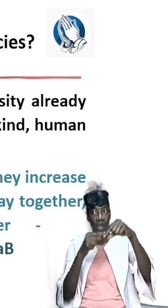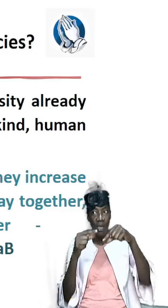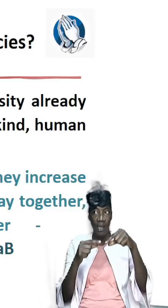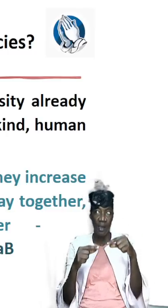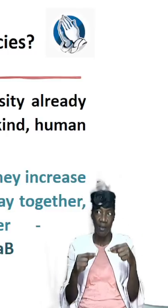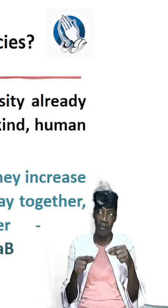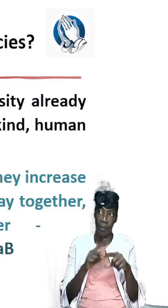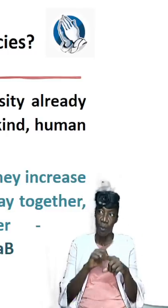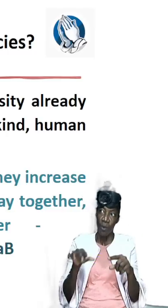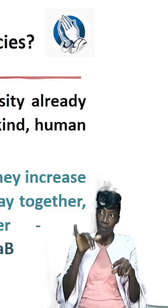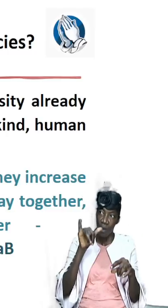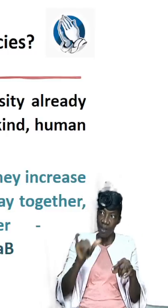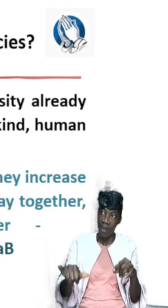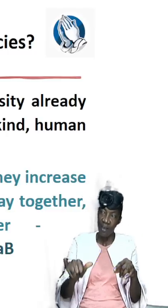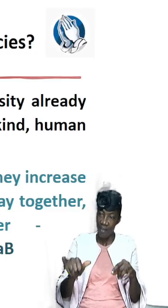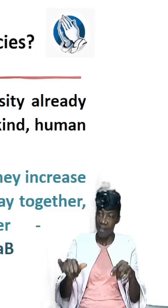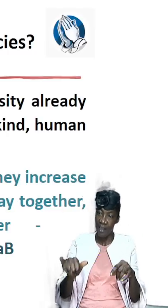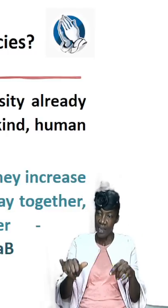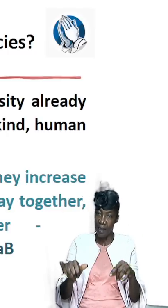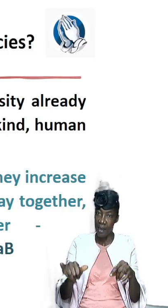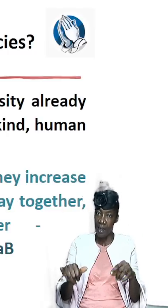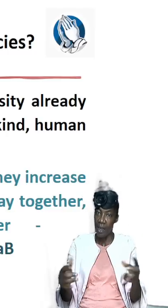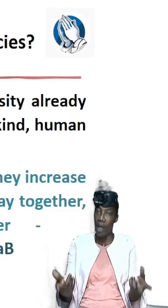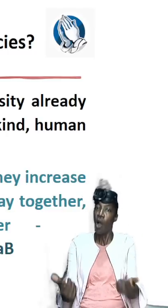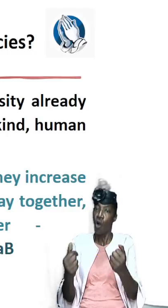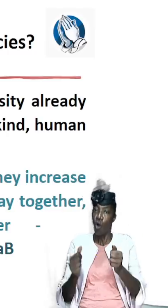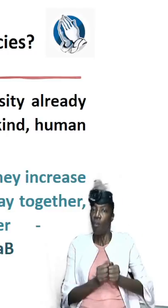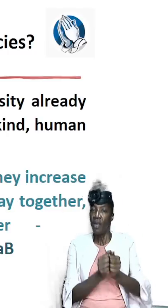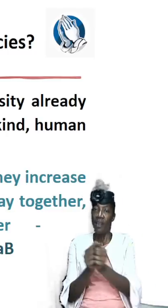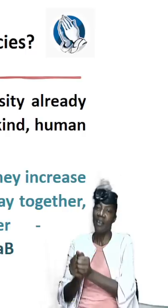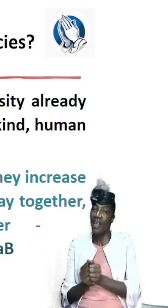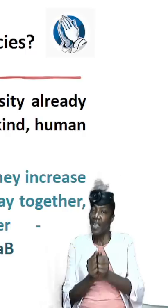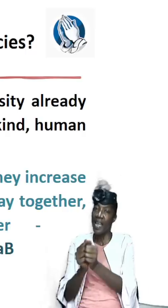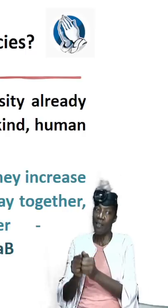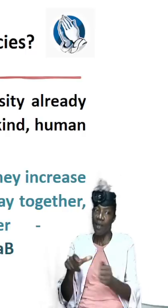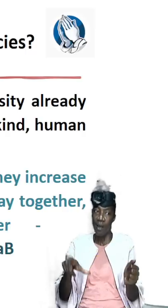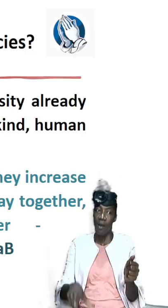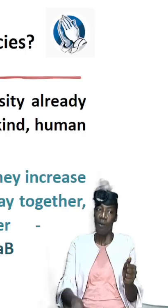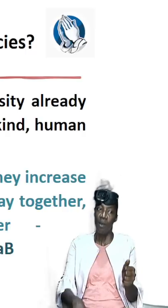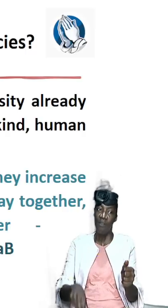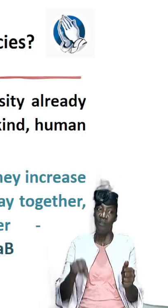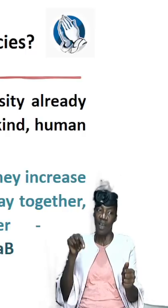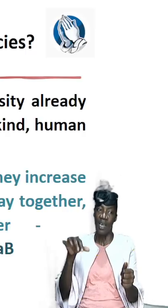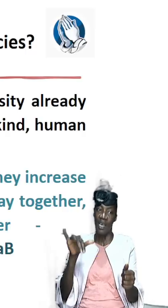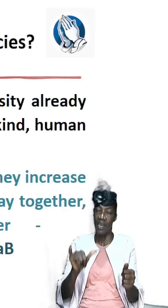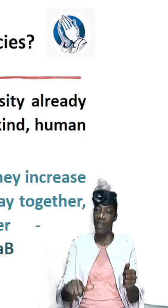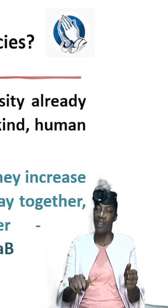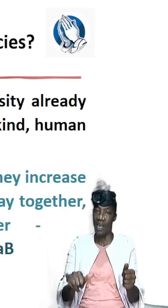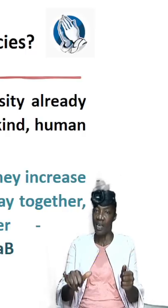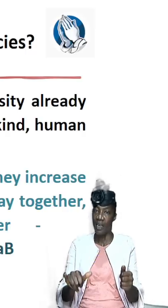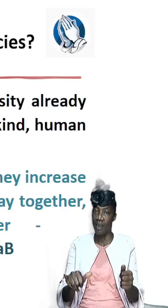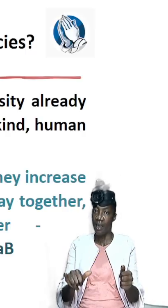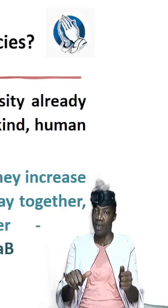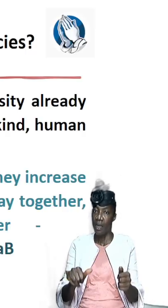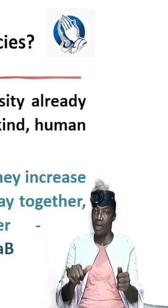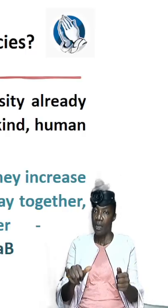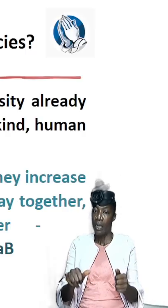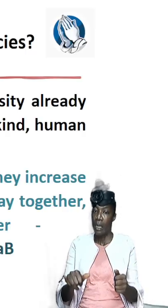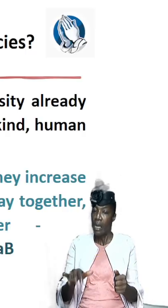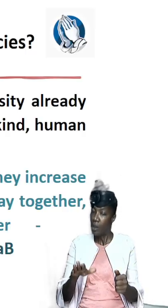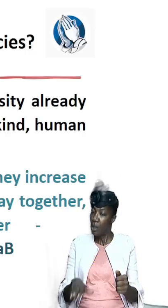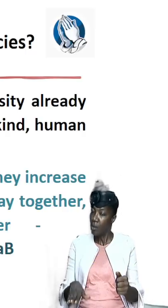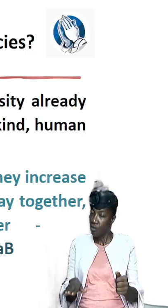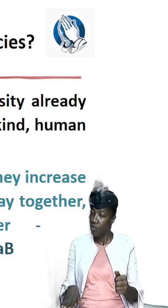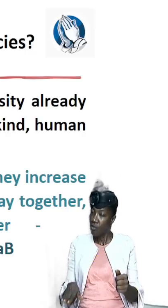that mating, when there is that coming together, we find that the offspring